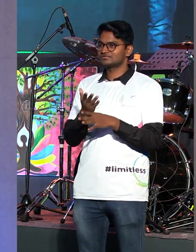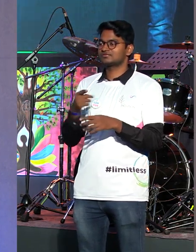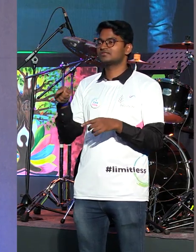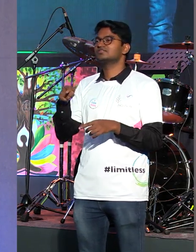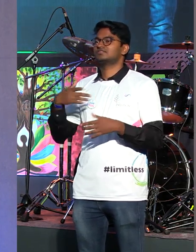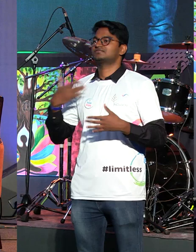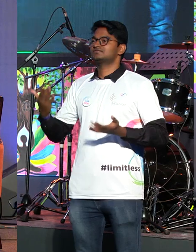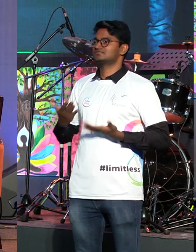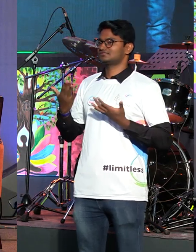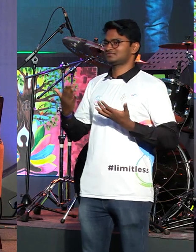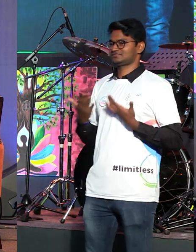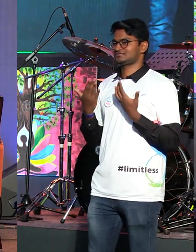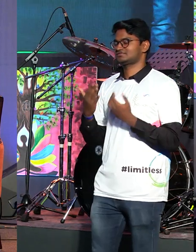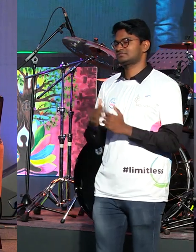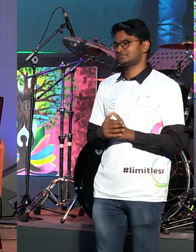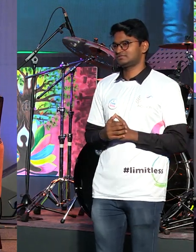me. Now,